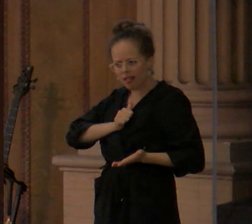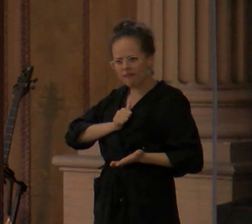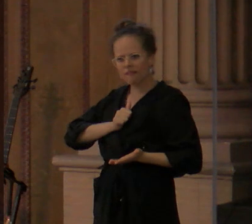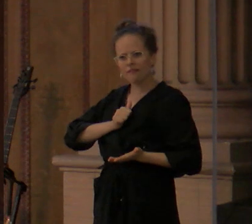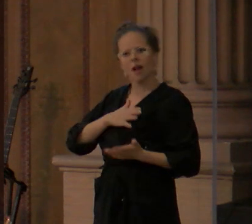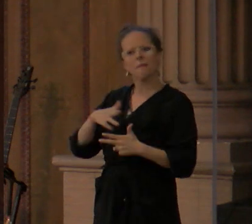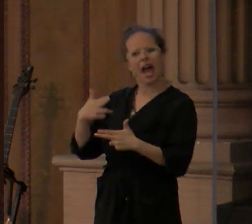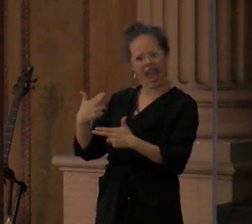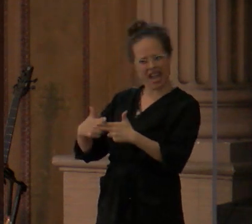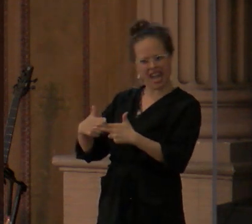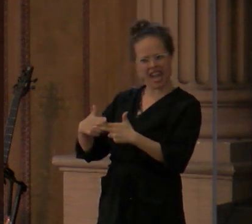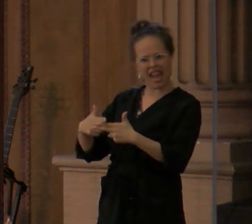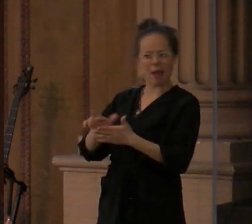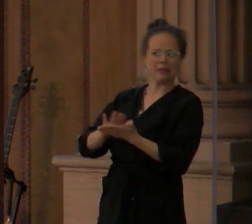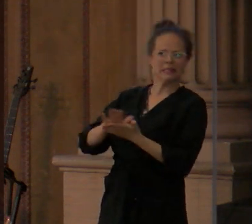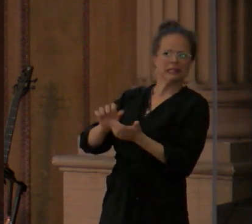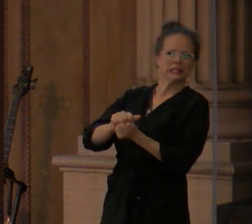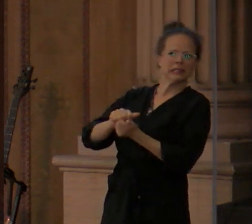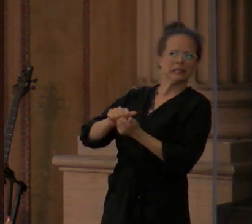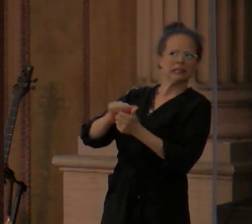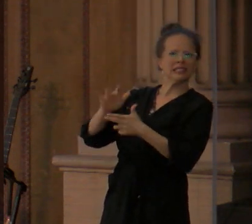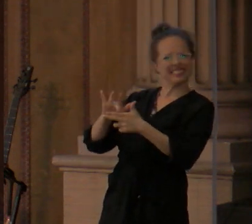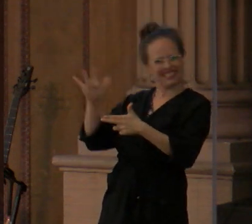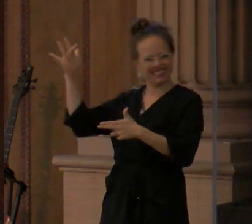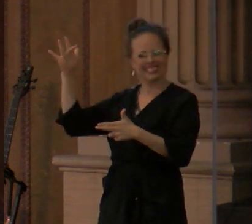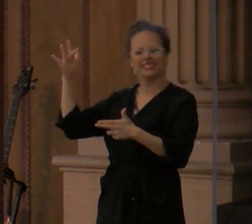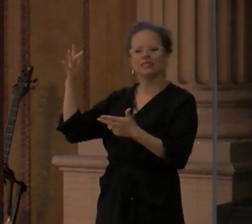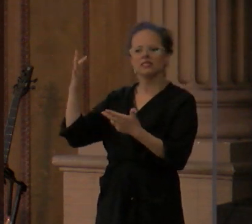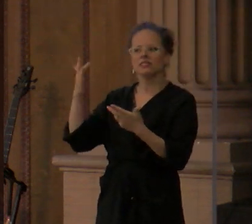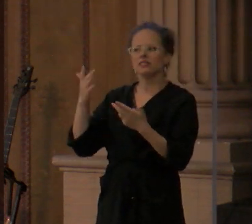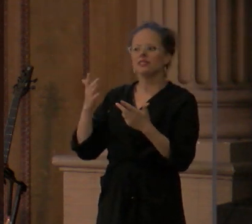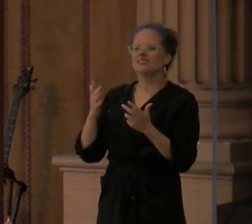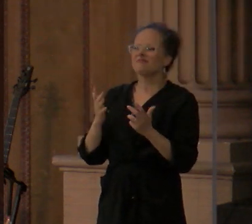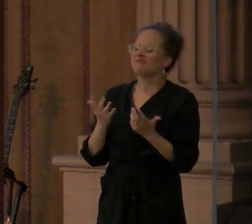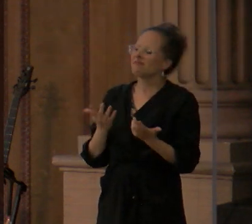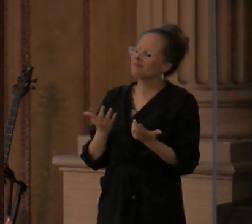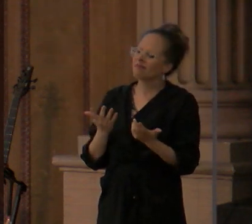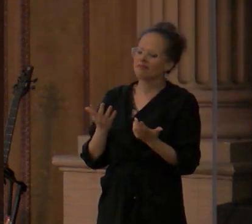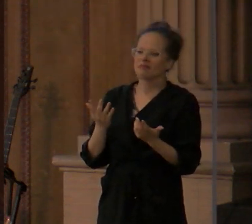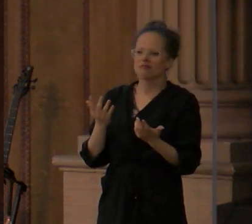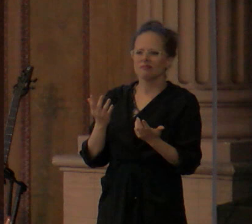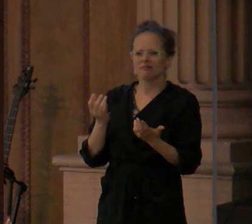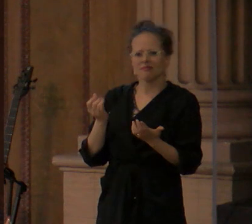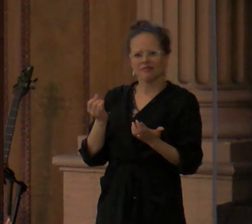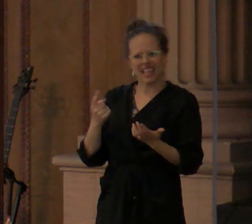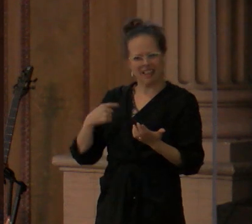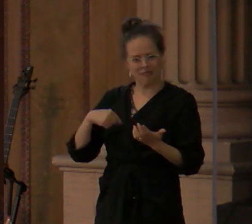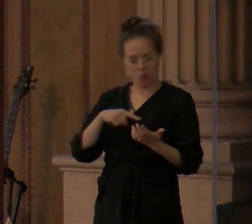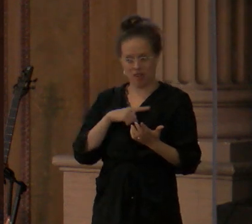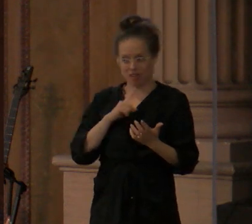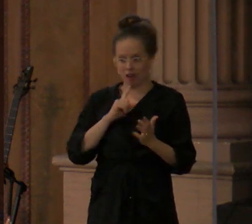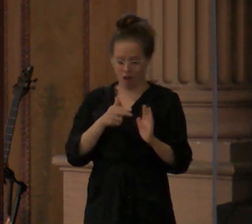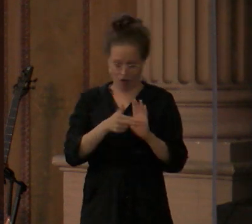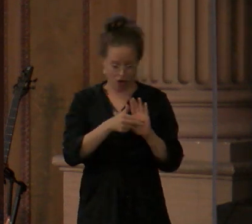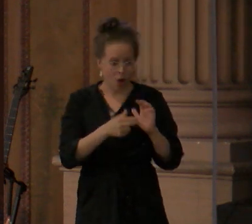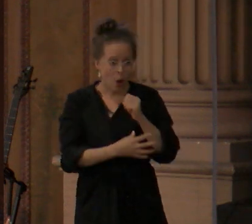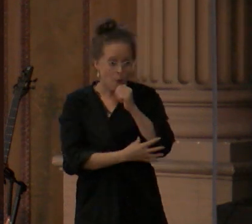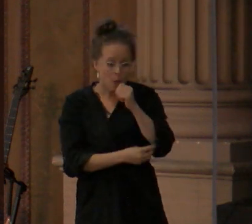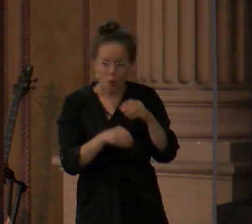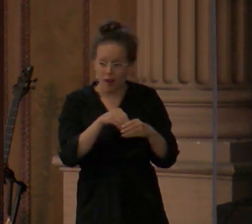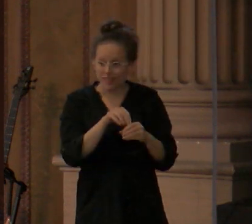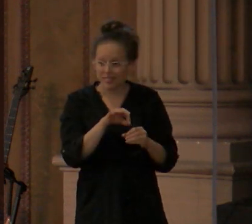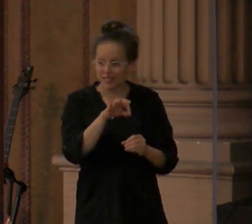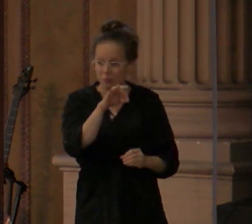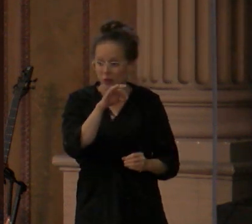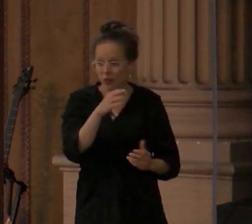to avenge the wrongs that were done against us. But if we're poor in spirit, it's hard to be all about